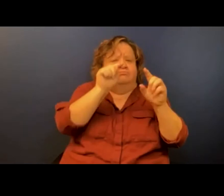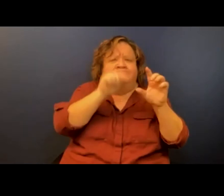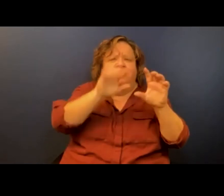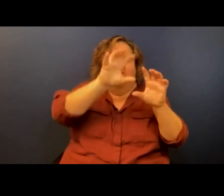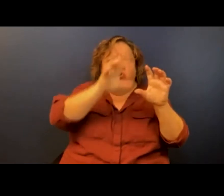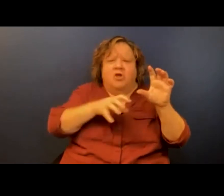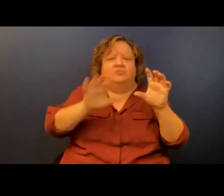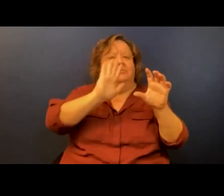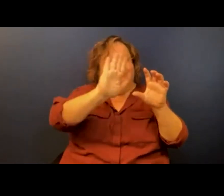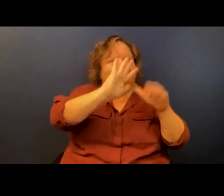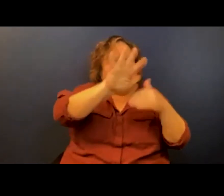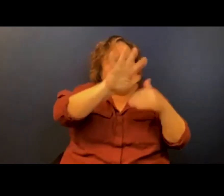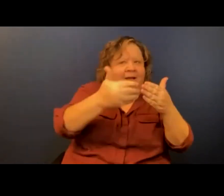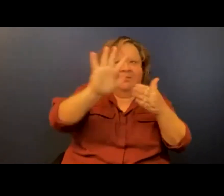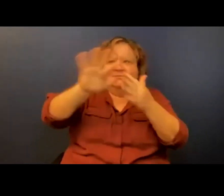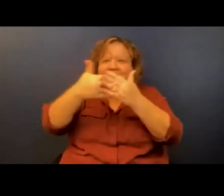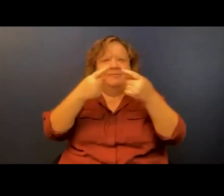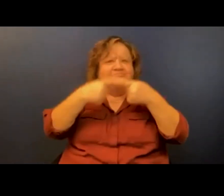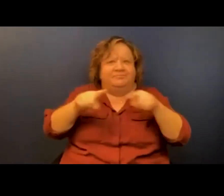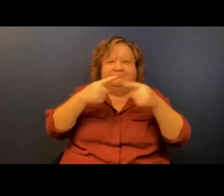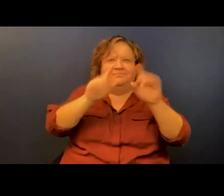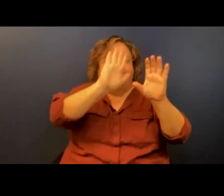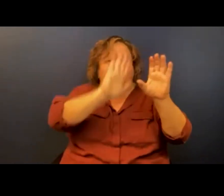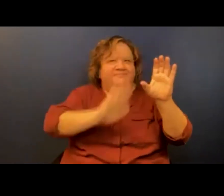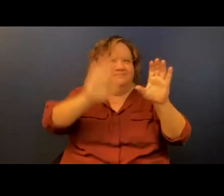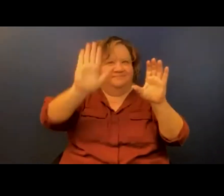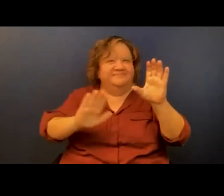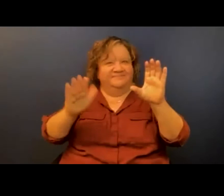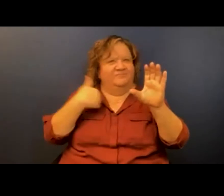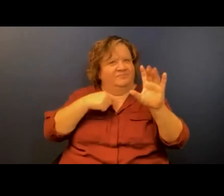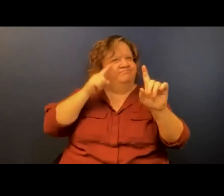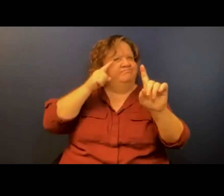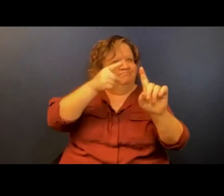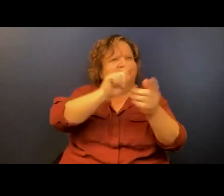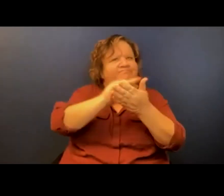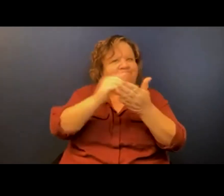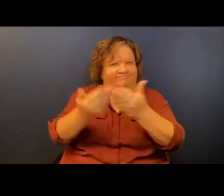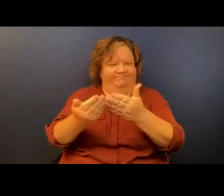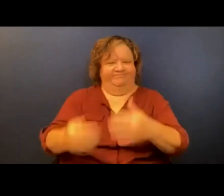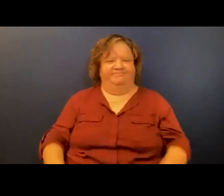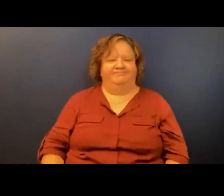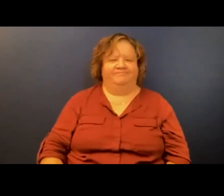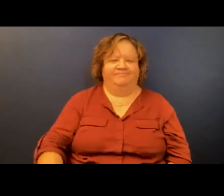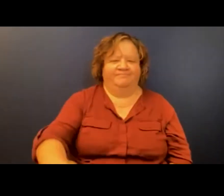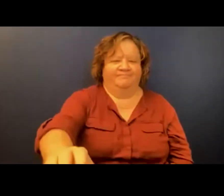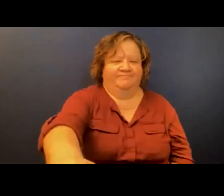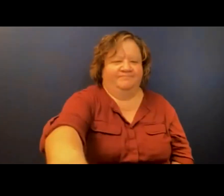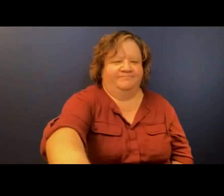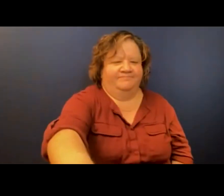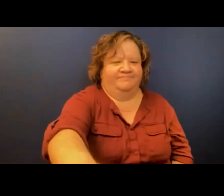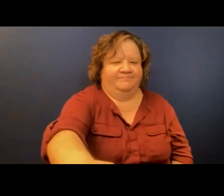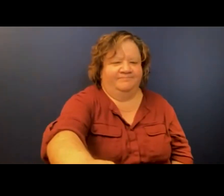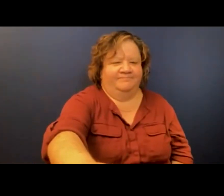And there is something else that I would like to share with you. Thanks to this project, Having Fun with Culture,